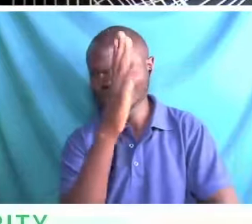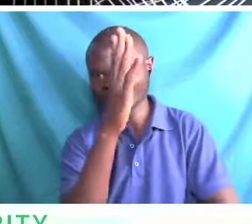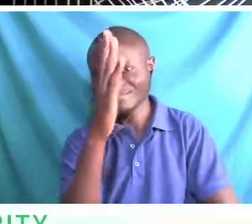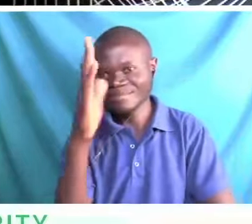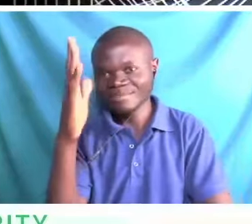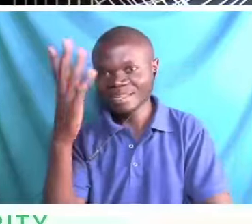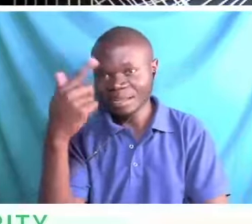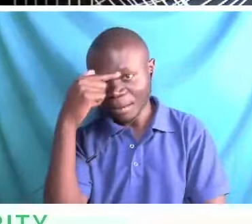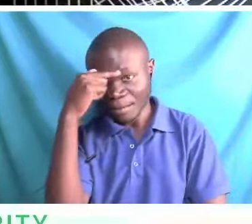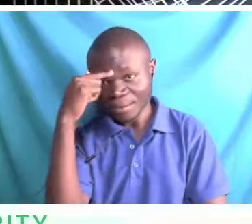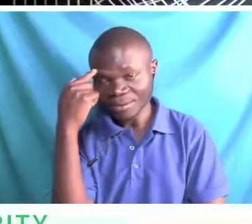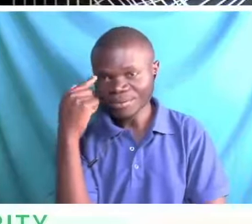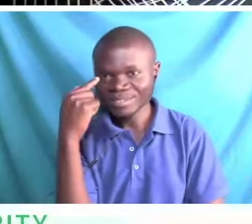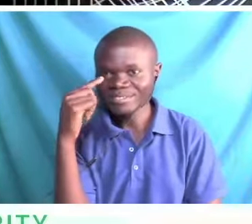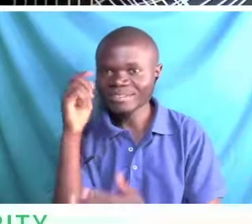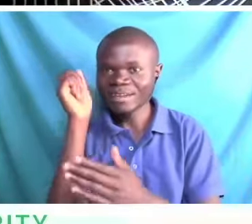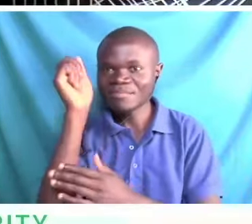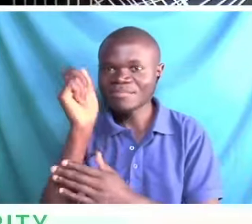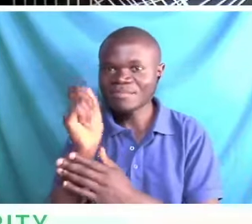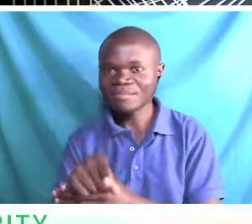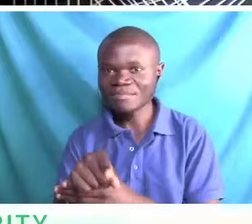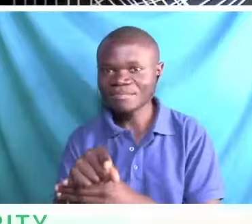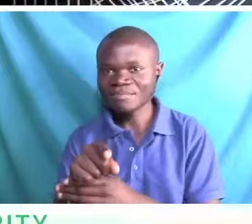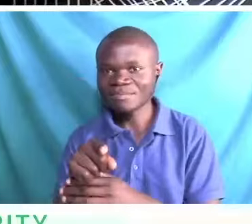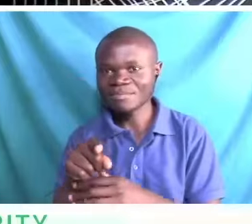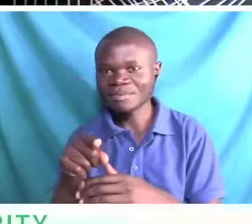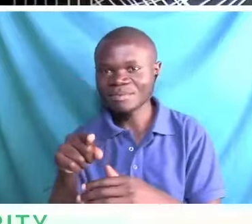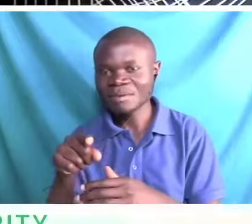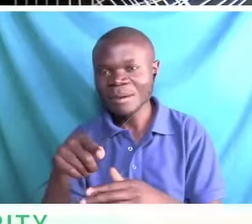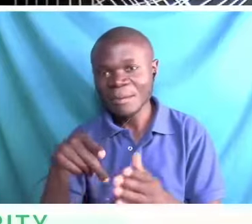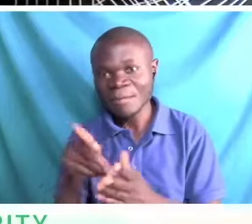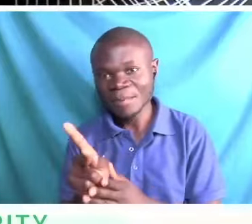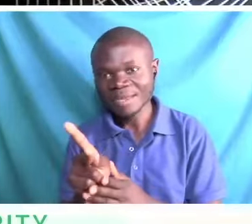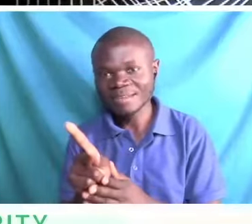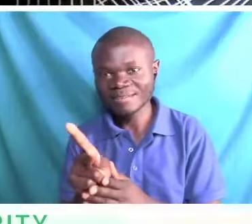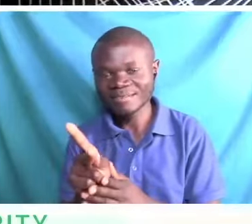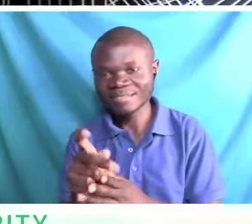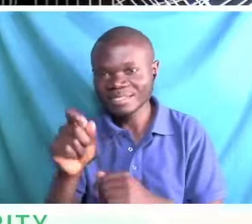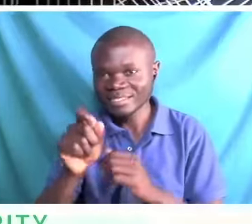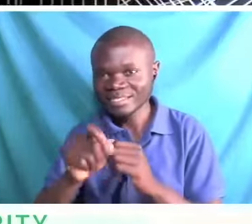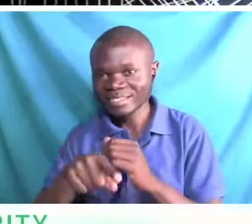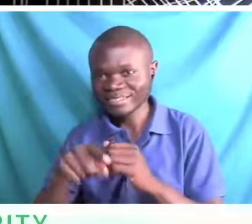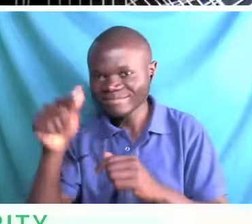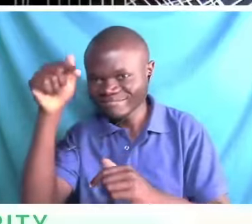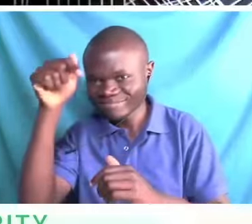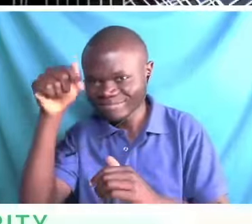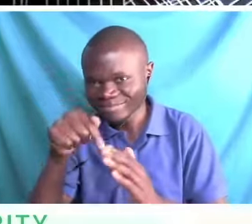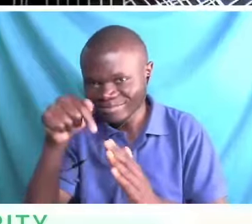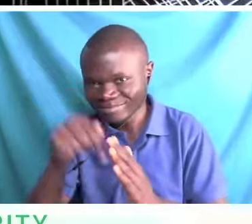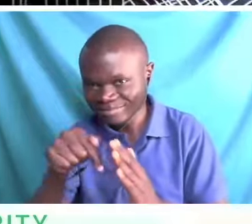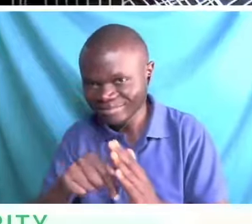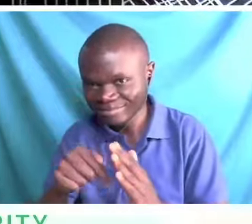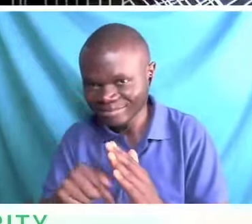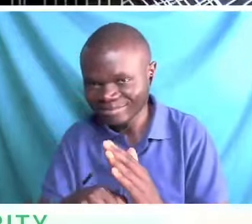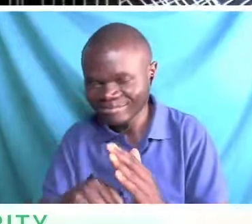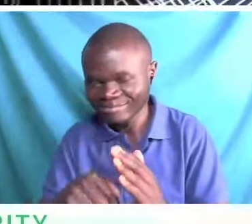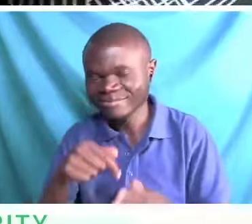because a price was paid by the seed on the ground. A seed that went down and